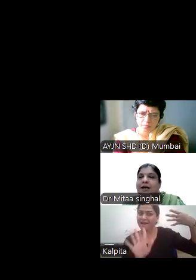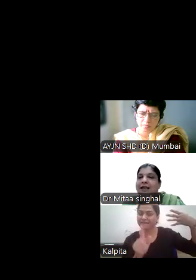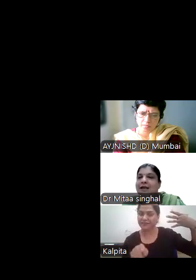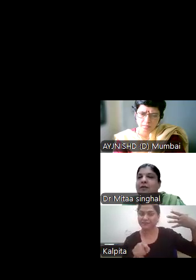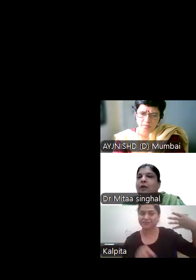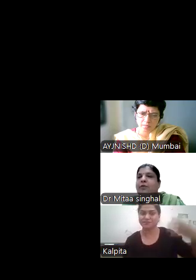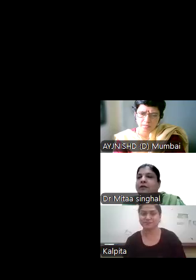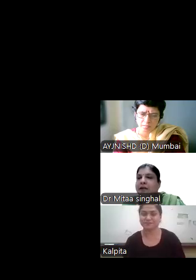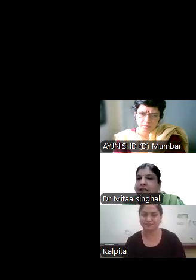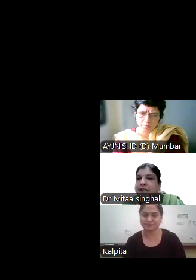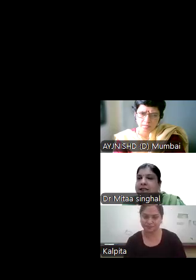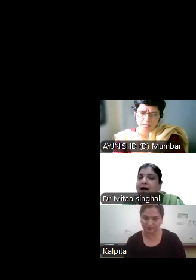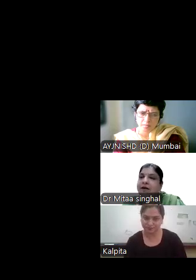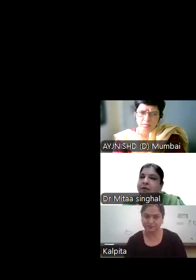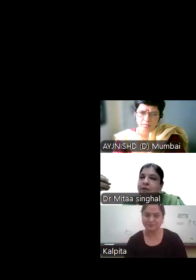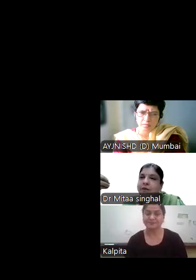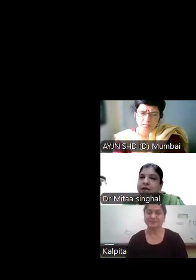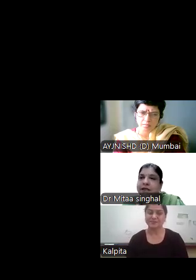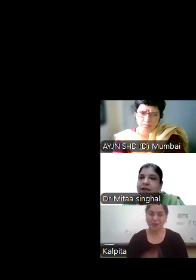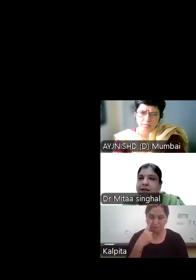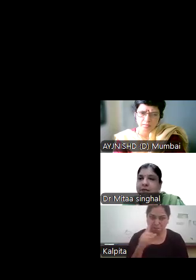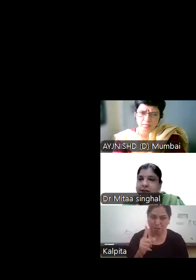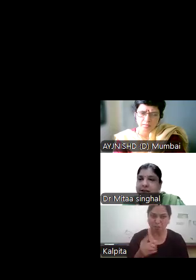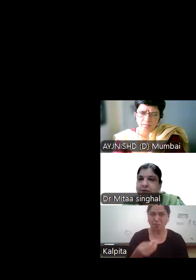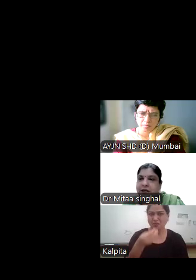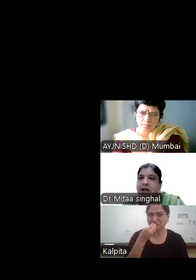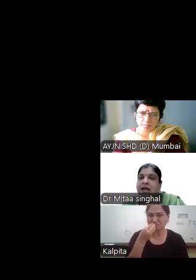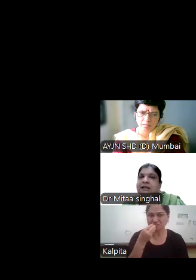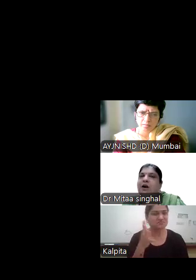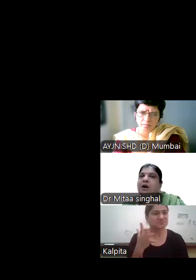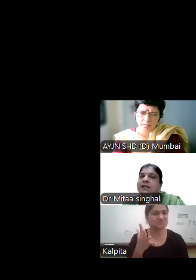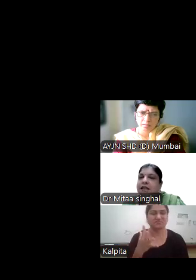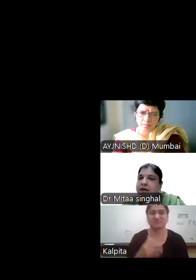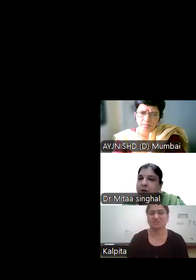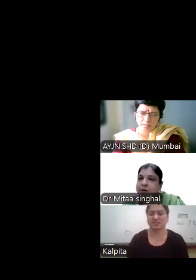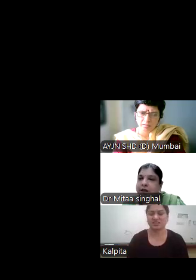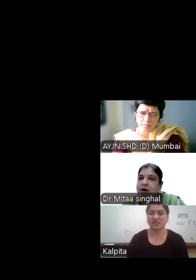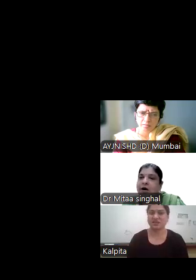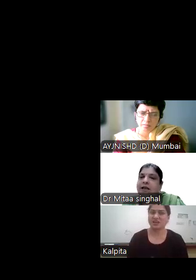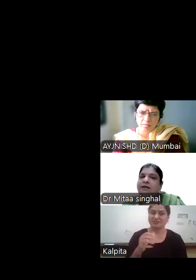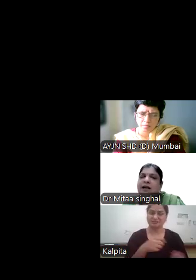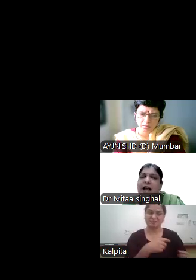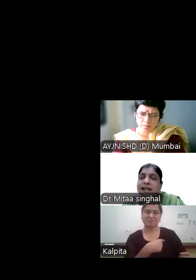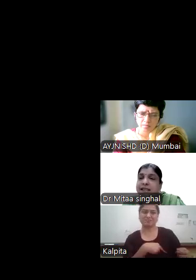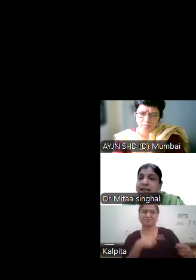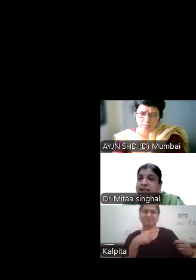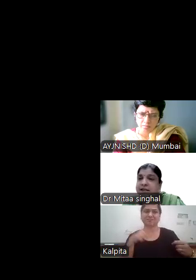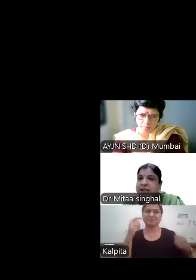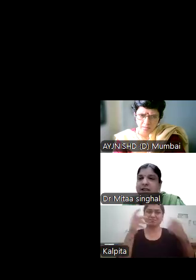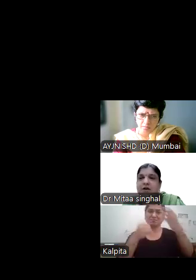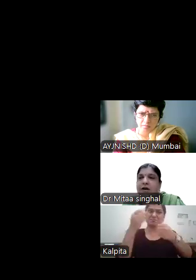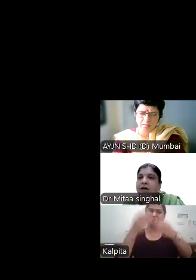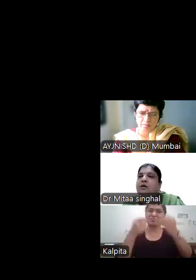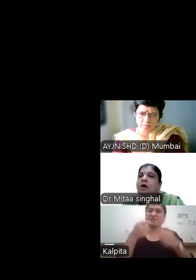was not taking proper feeds. He's having problem in taking the mother's feed. He's not sucking properly, or if he cries